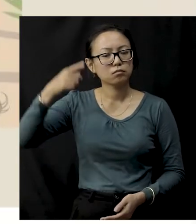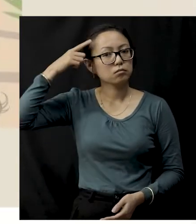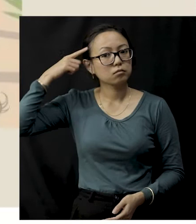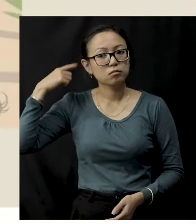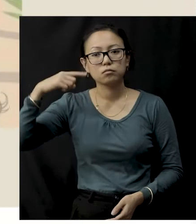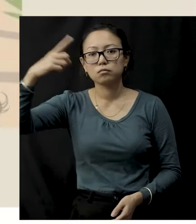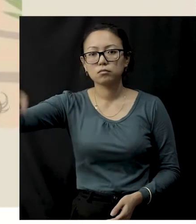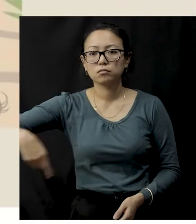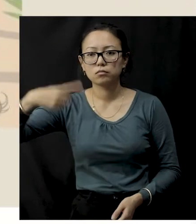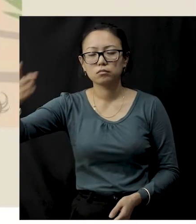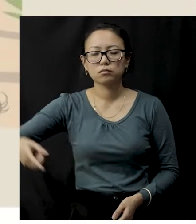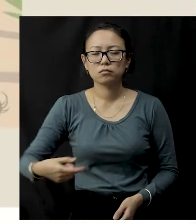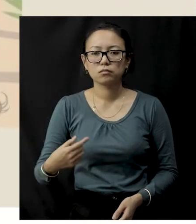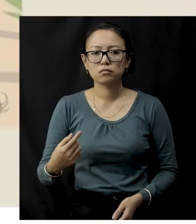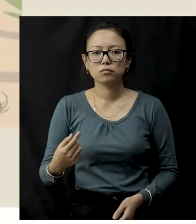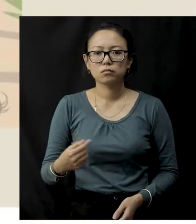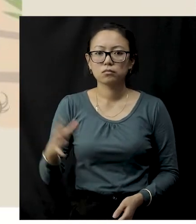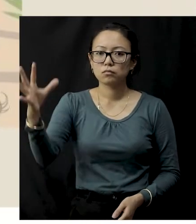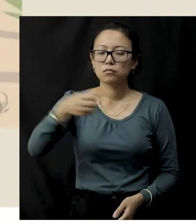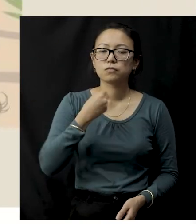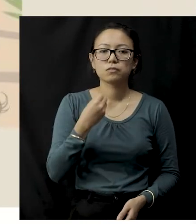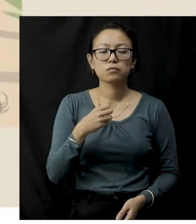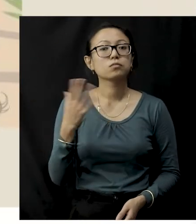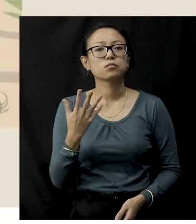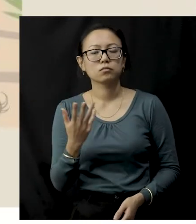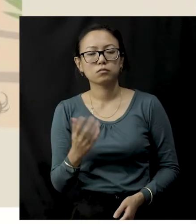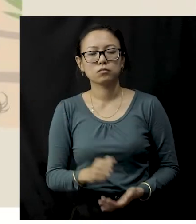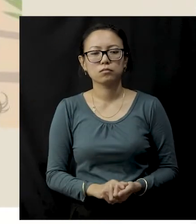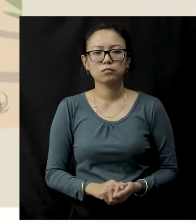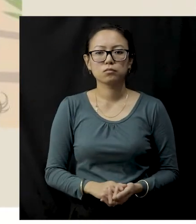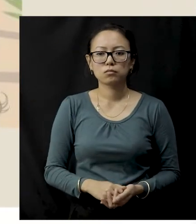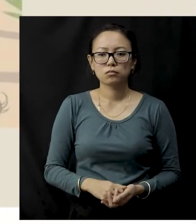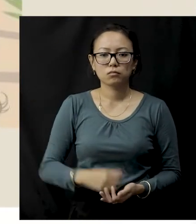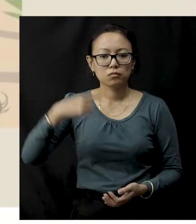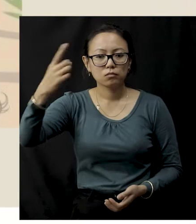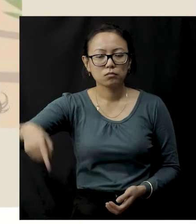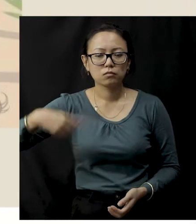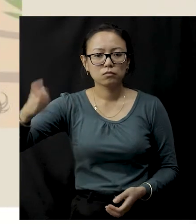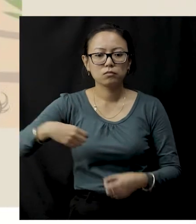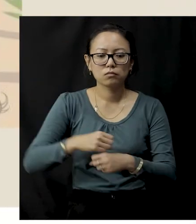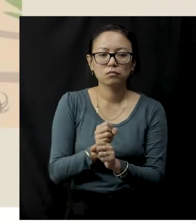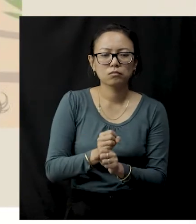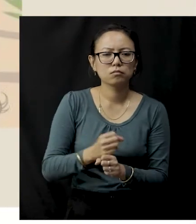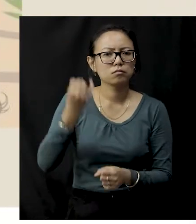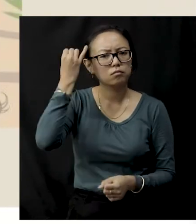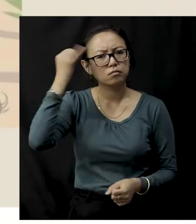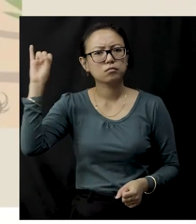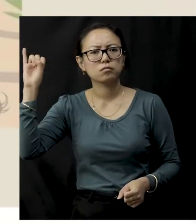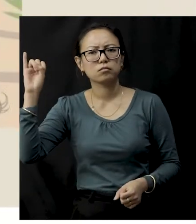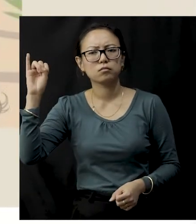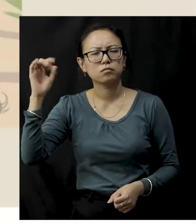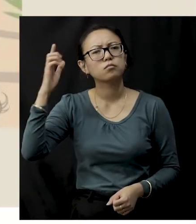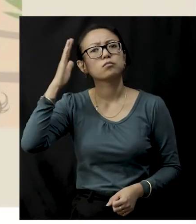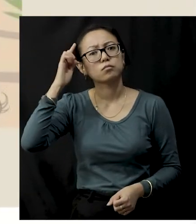discovered? How did human beings even had the idea of discovering this wheel or making a wheel out of the